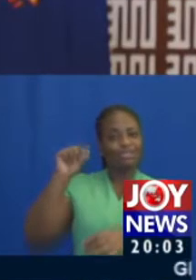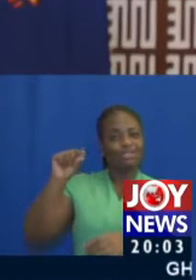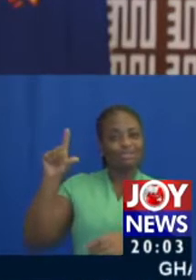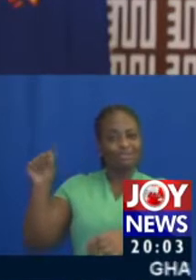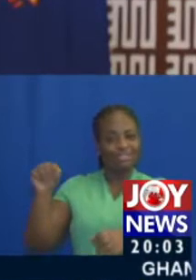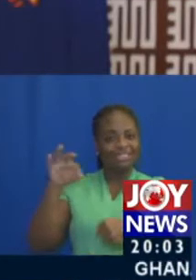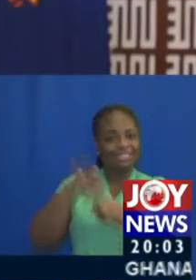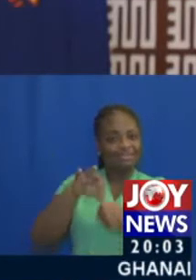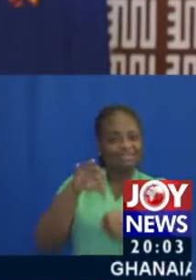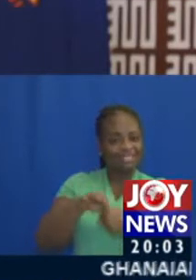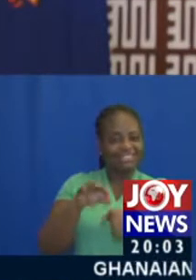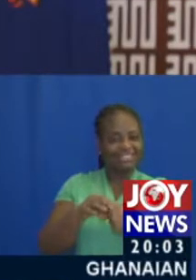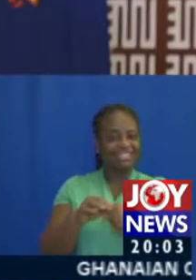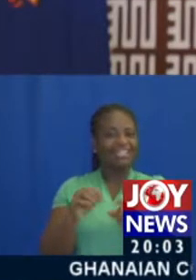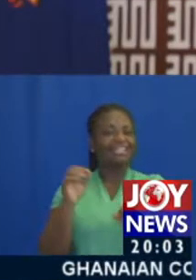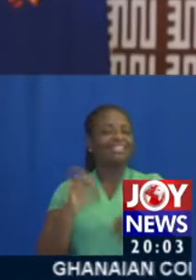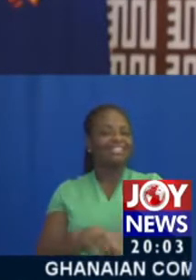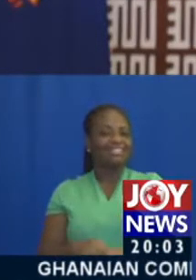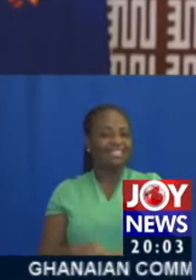elections in December.